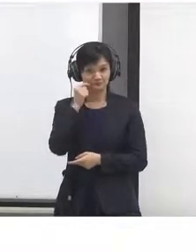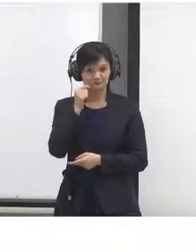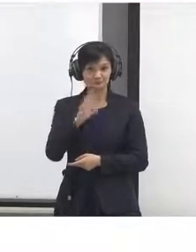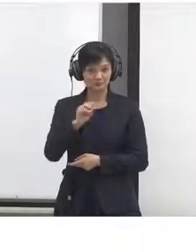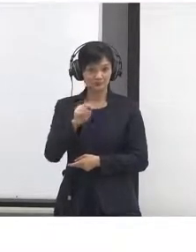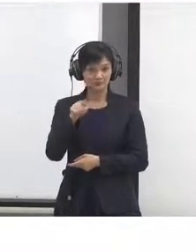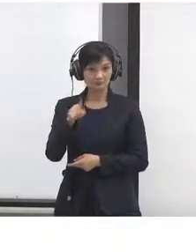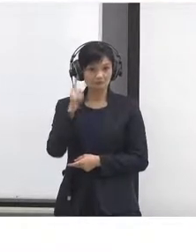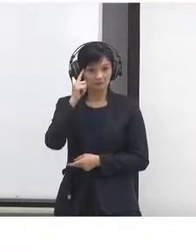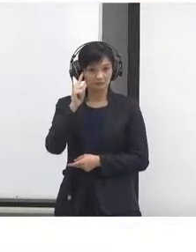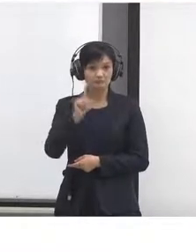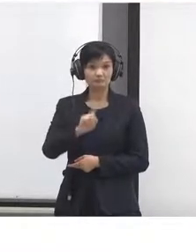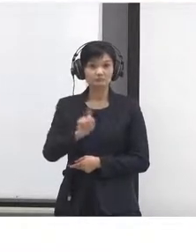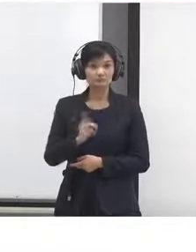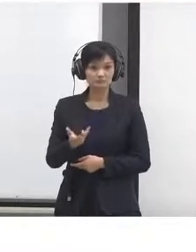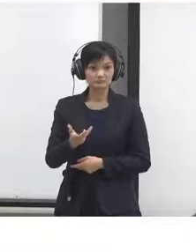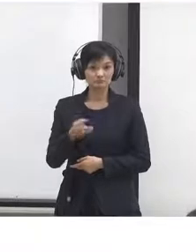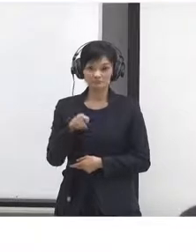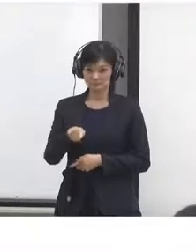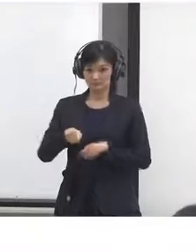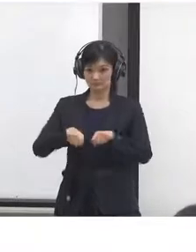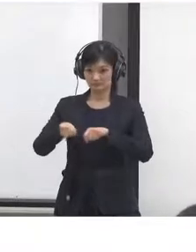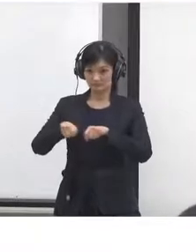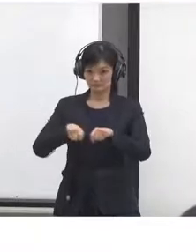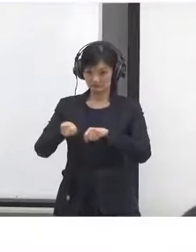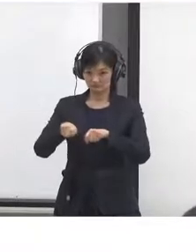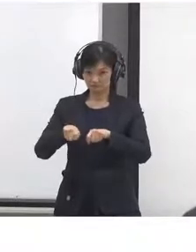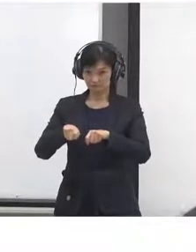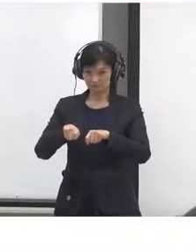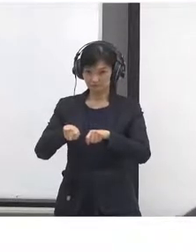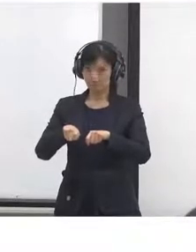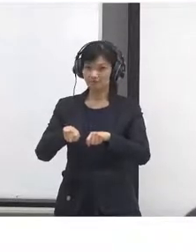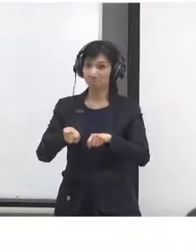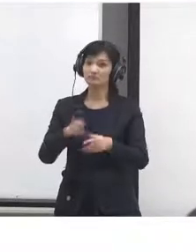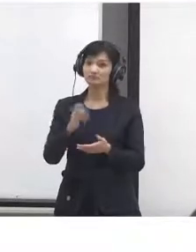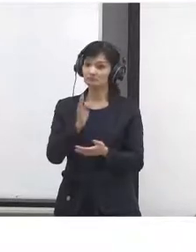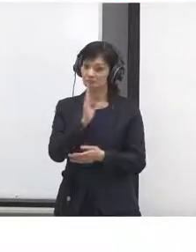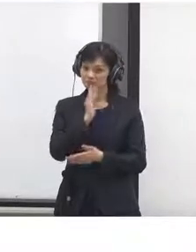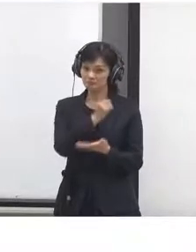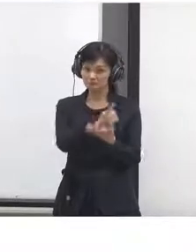project is made by all of participators. Yeah, so